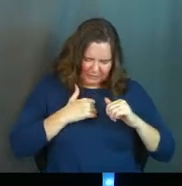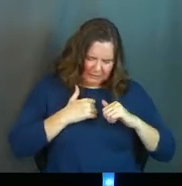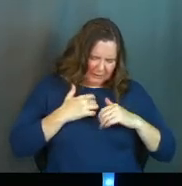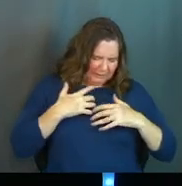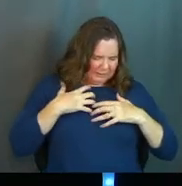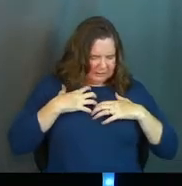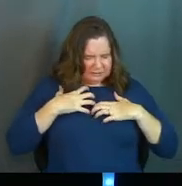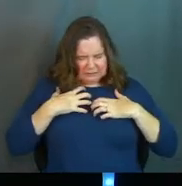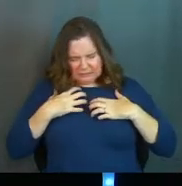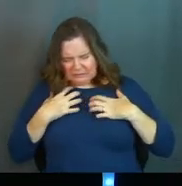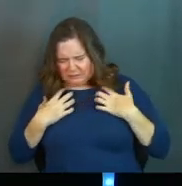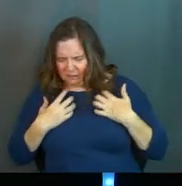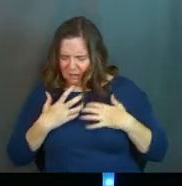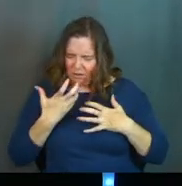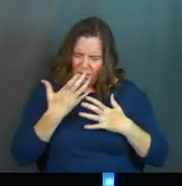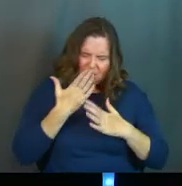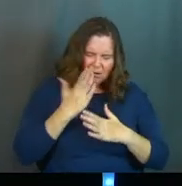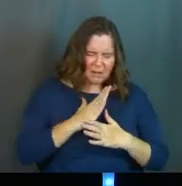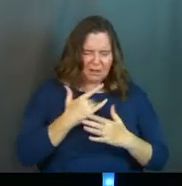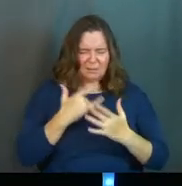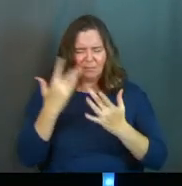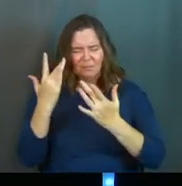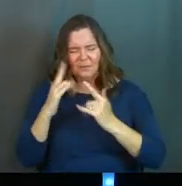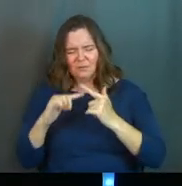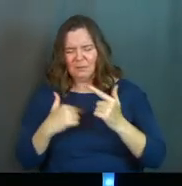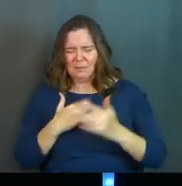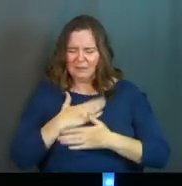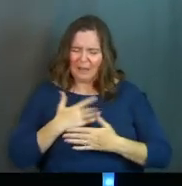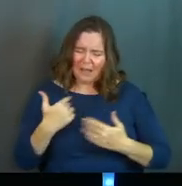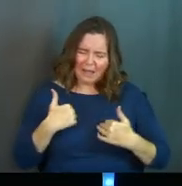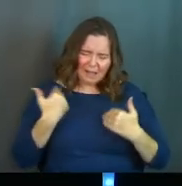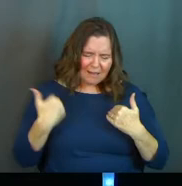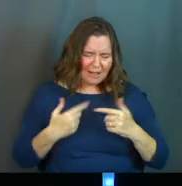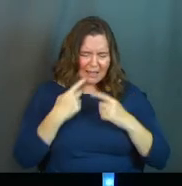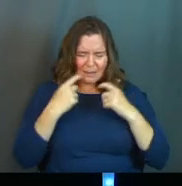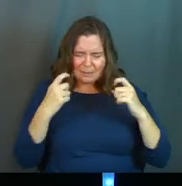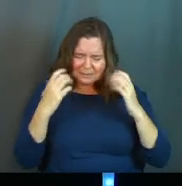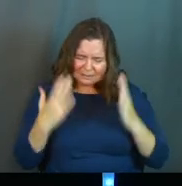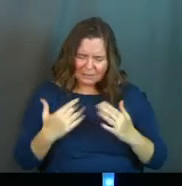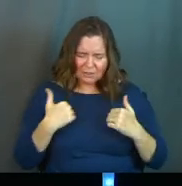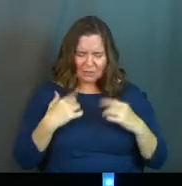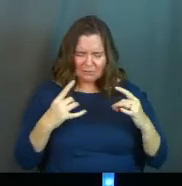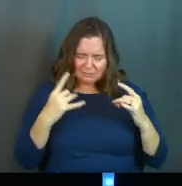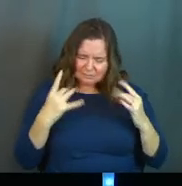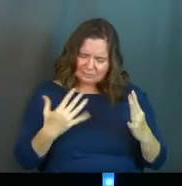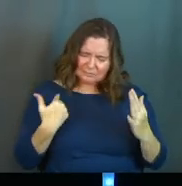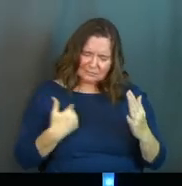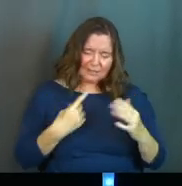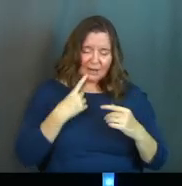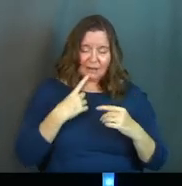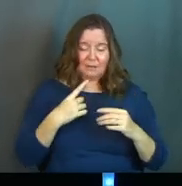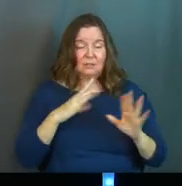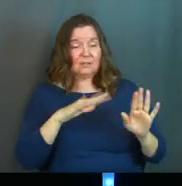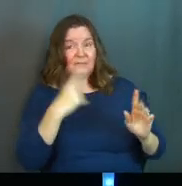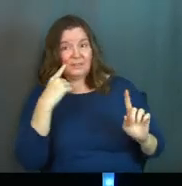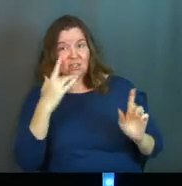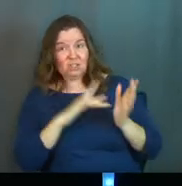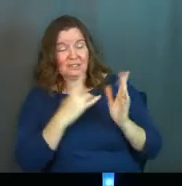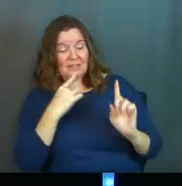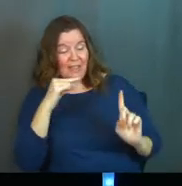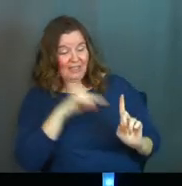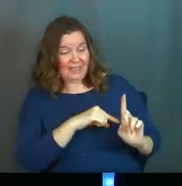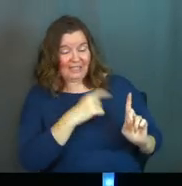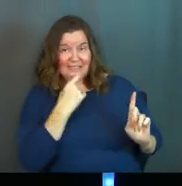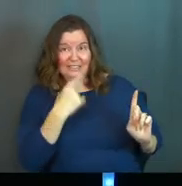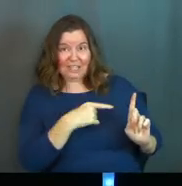in sorrow, saying, oh God, be merciful to me, for I am a sinner. I tell you, Jesus said, this sinner, not